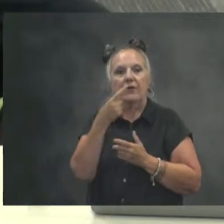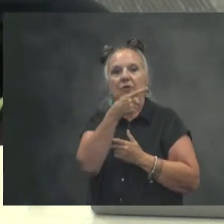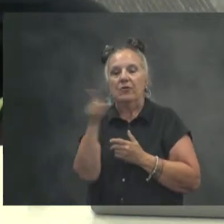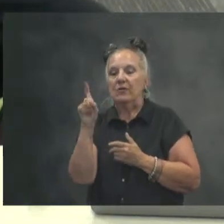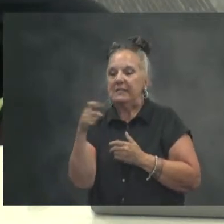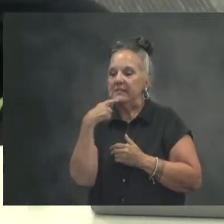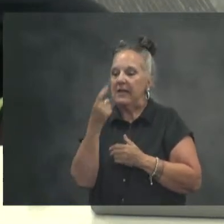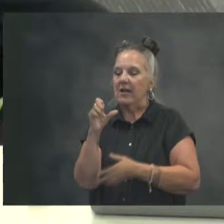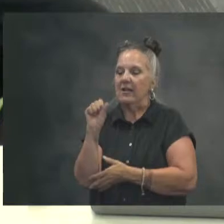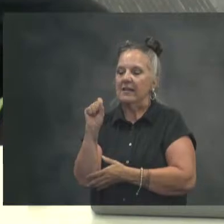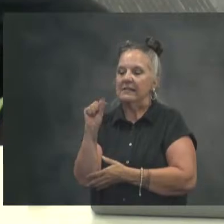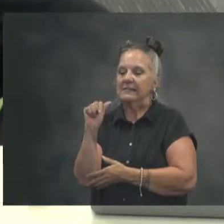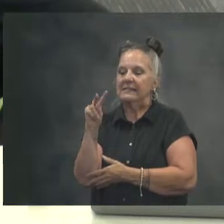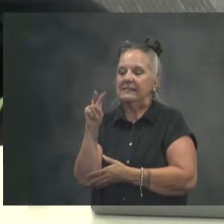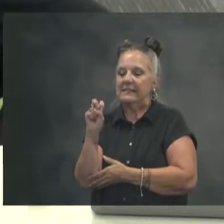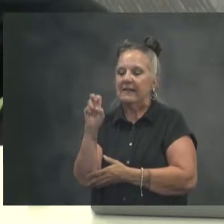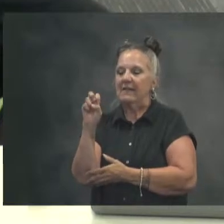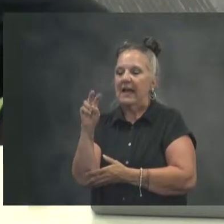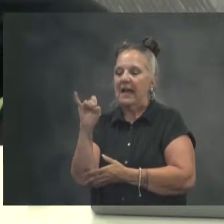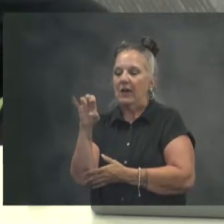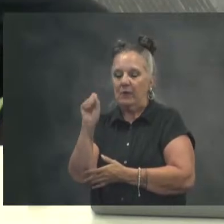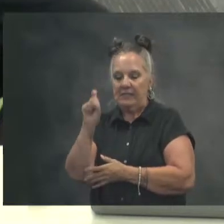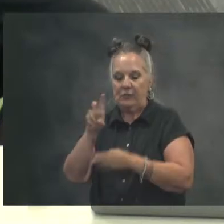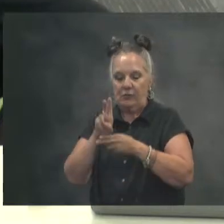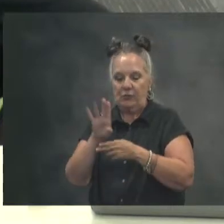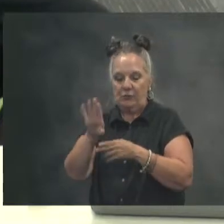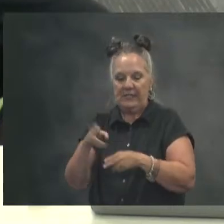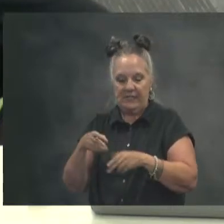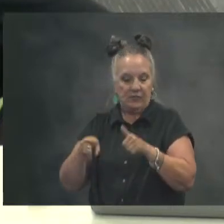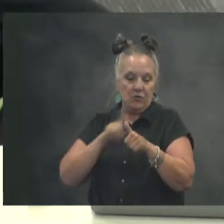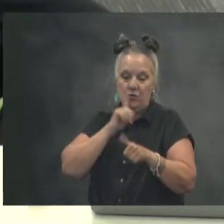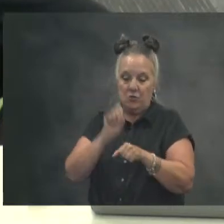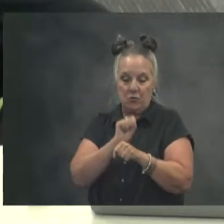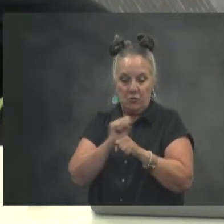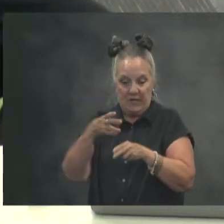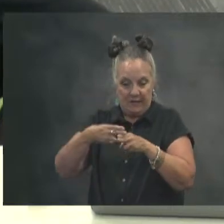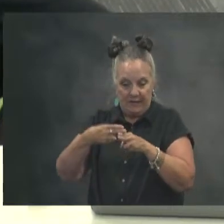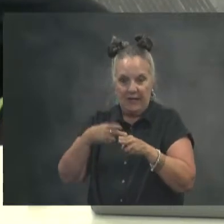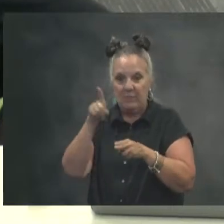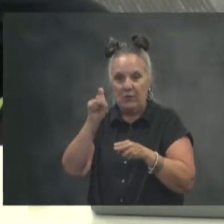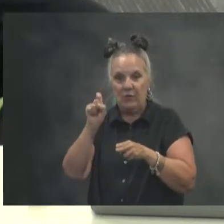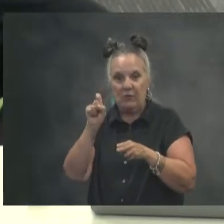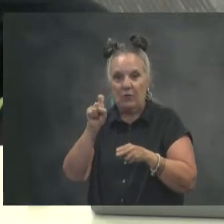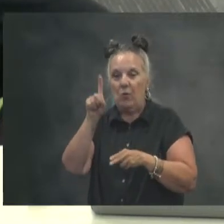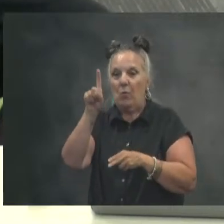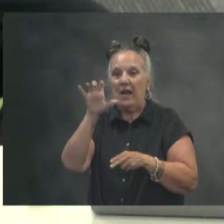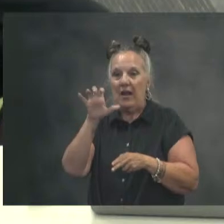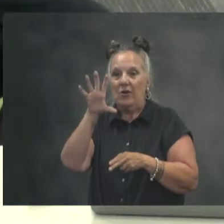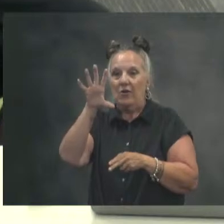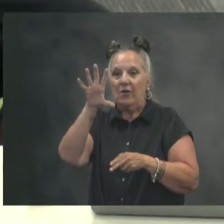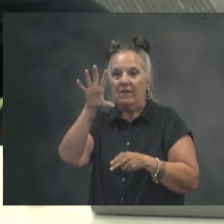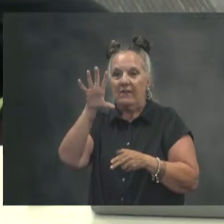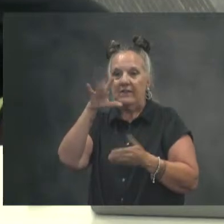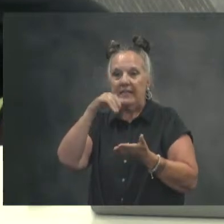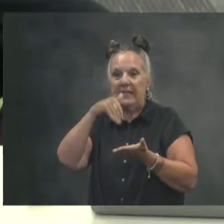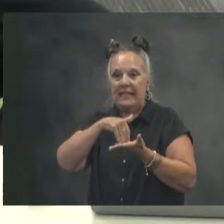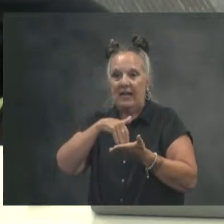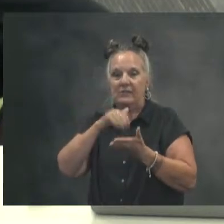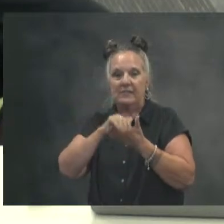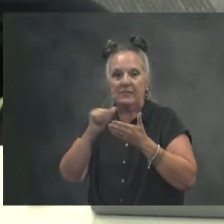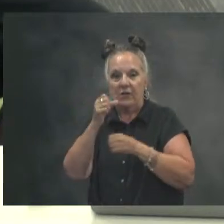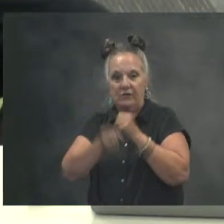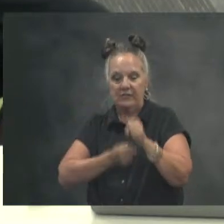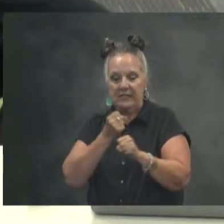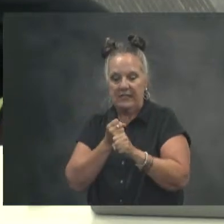Steve Edwards that he needs to start using his real name, Stephen Cornwell. You guys pay this guy like $157,000 a year to use a fake name. You need to